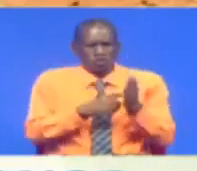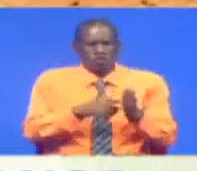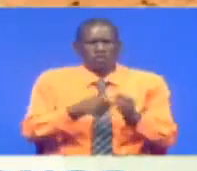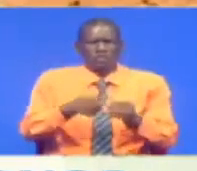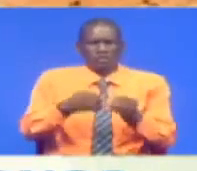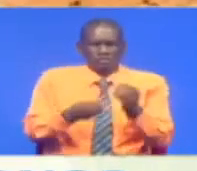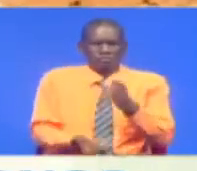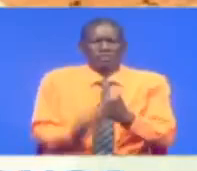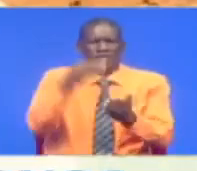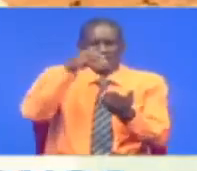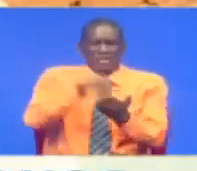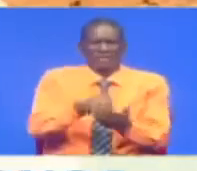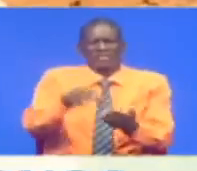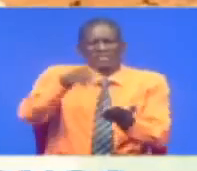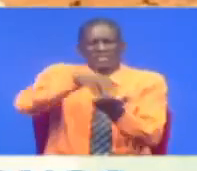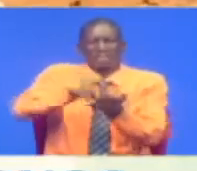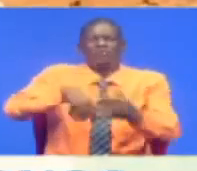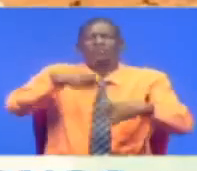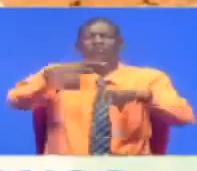kesi nani nabereka bere?